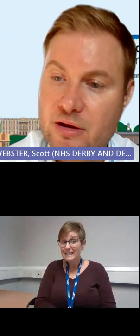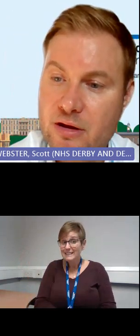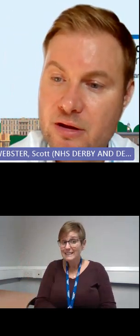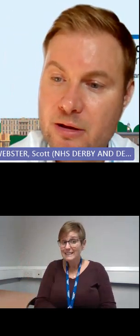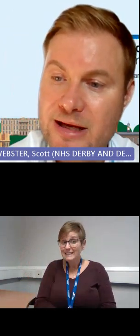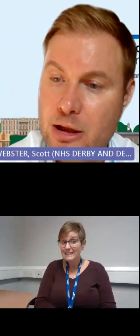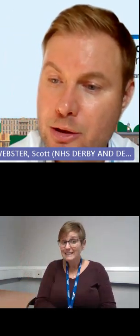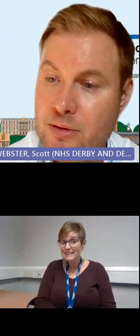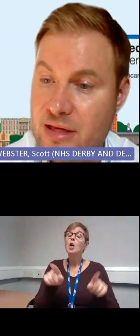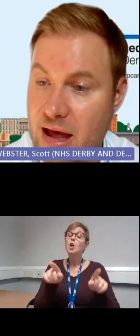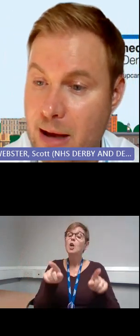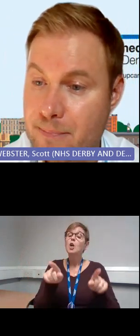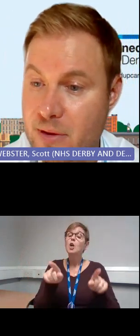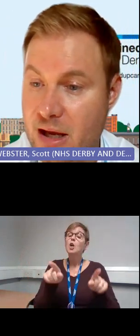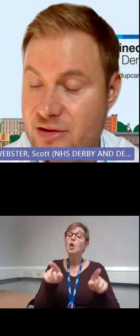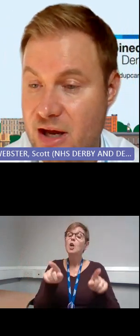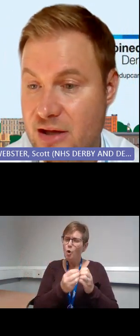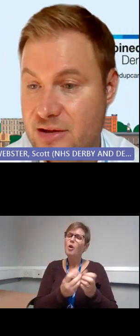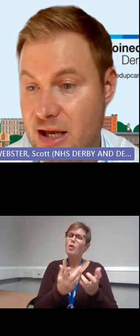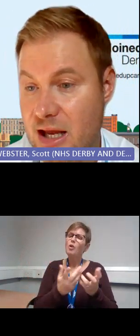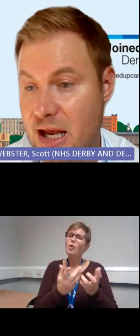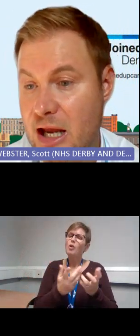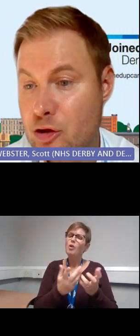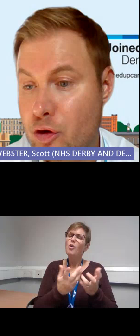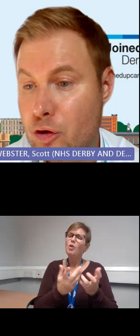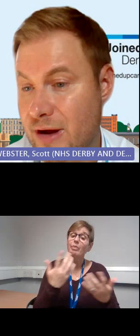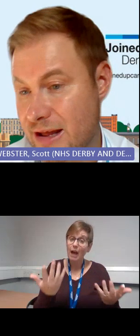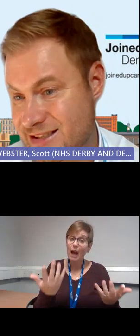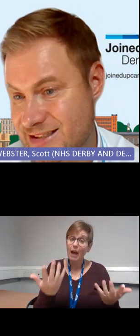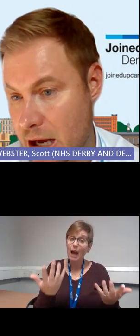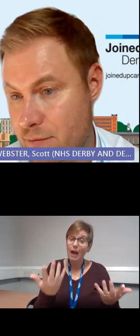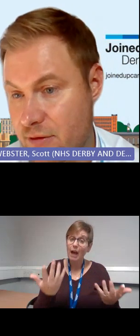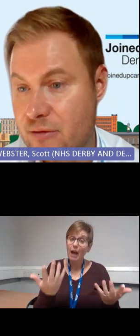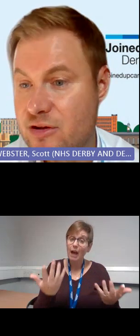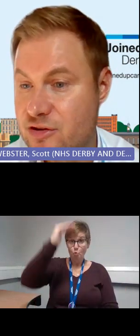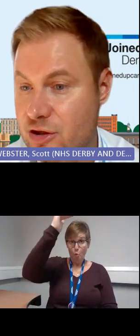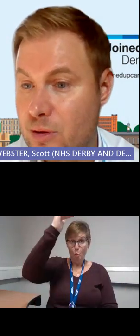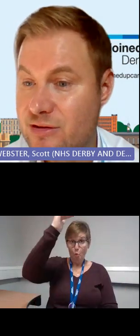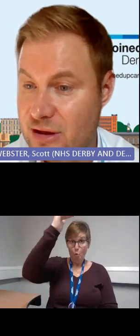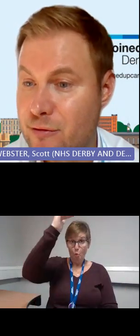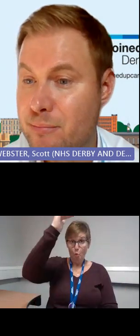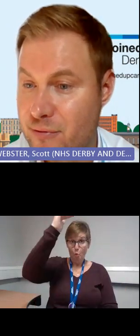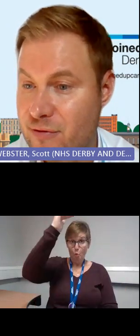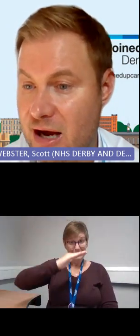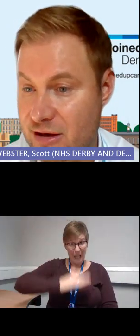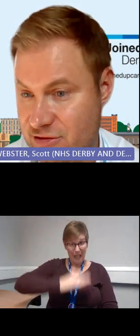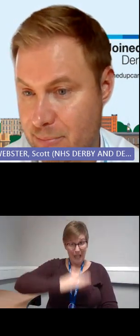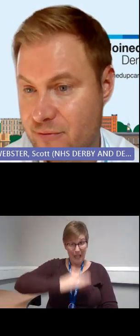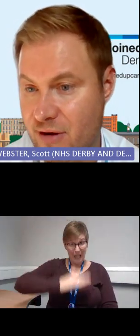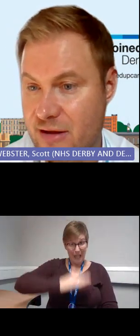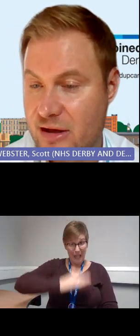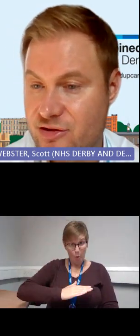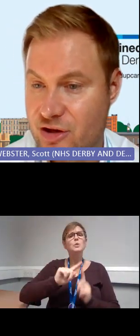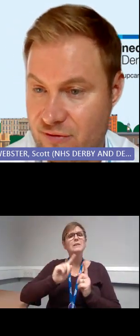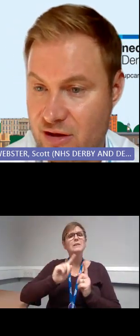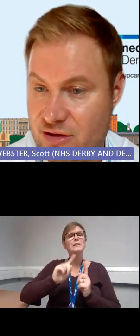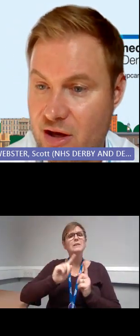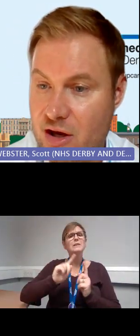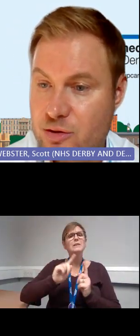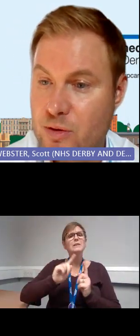worth including there is that in the north and the south, there is 2 different providers that provide